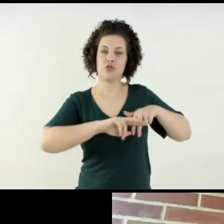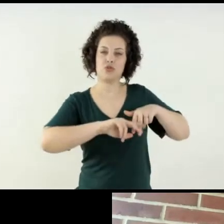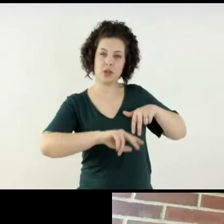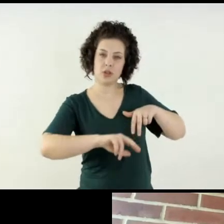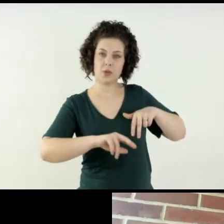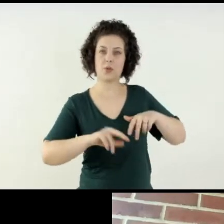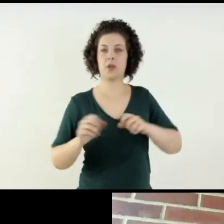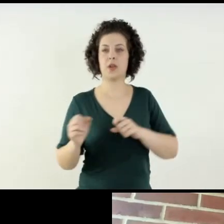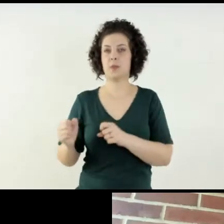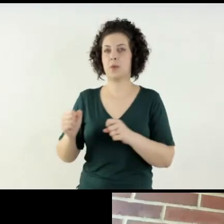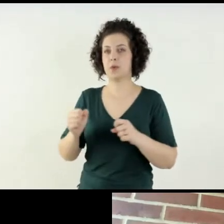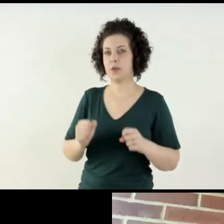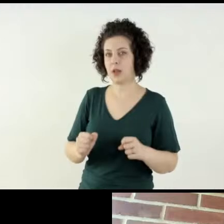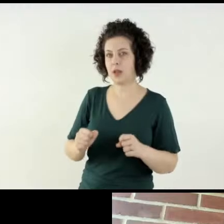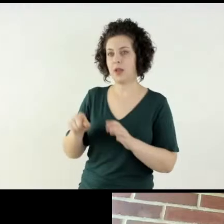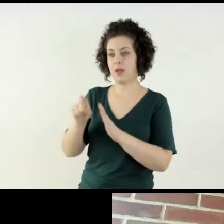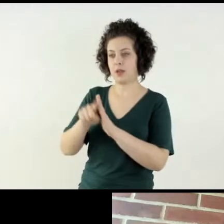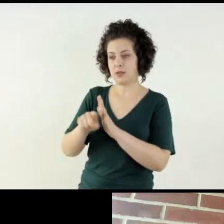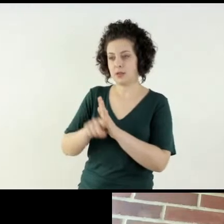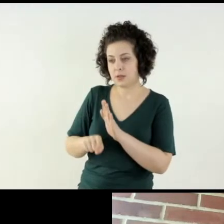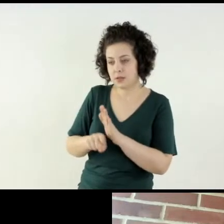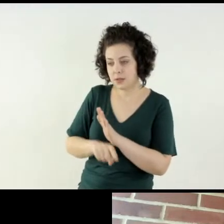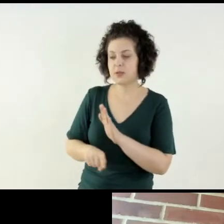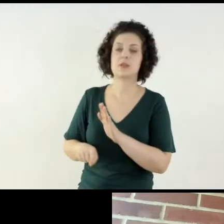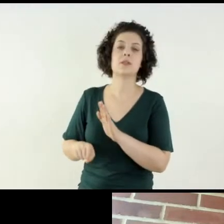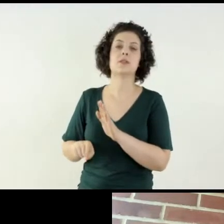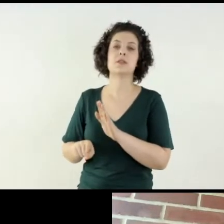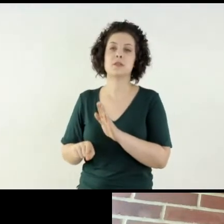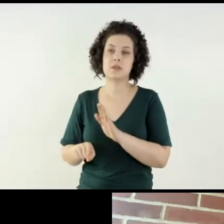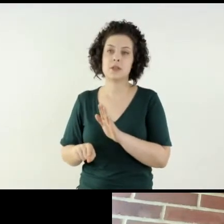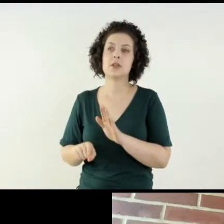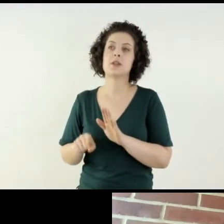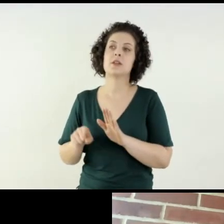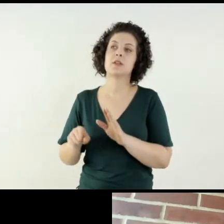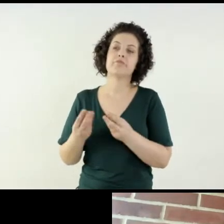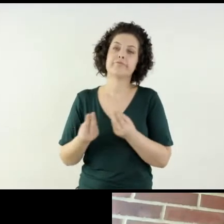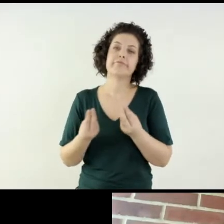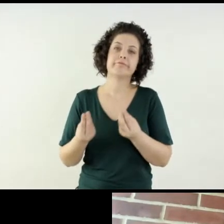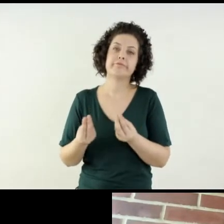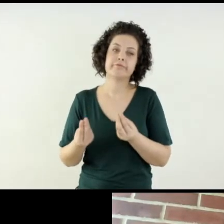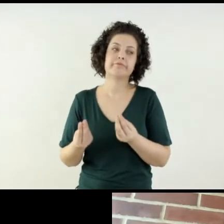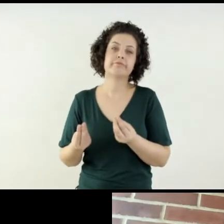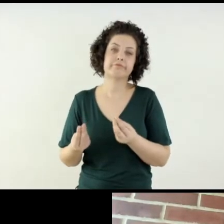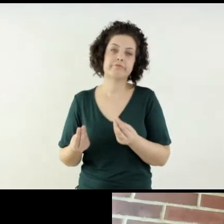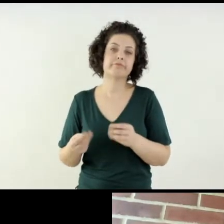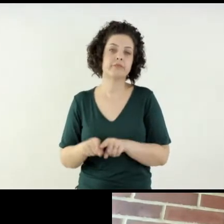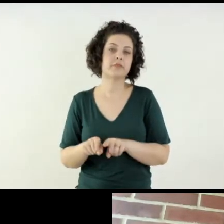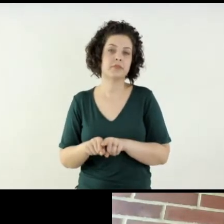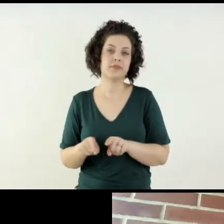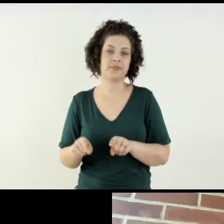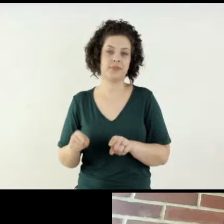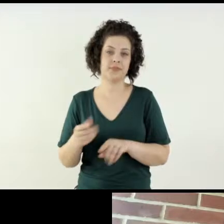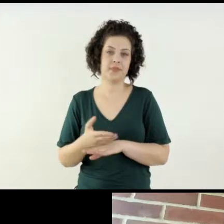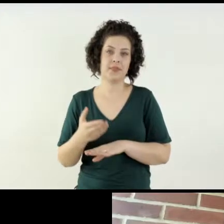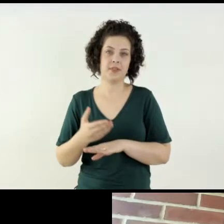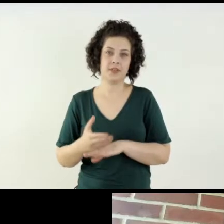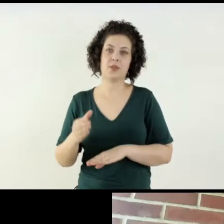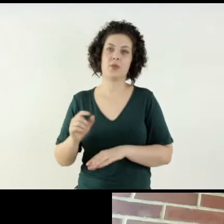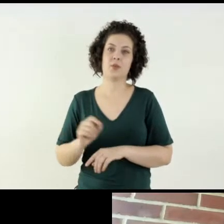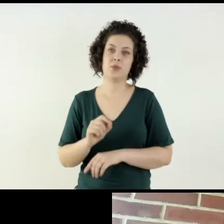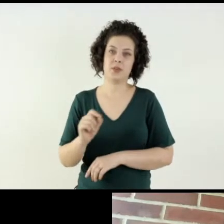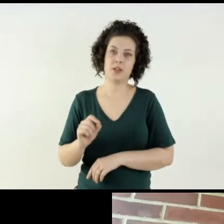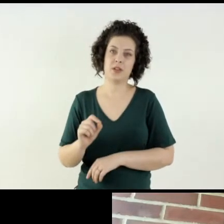up somewhat in Ariel Goldsberg's essay. So my first question is, what drew